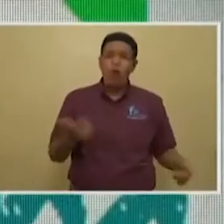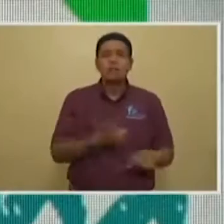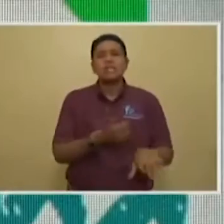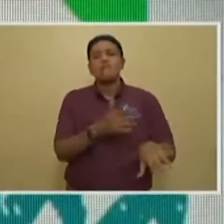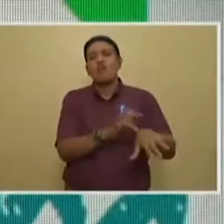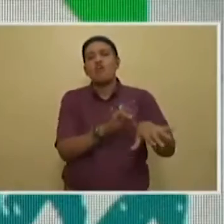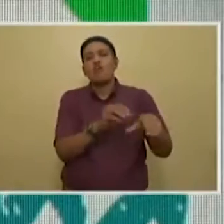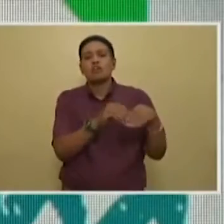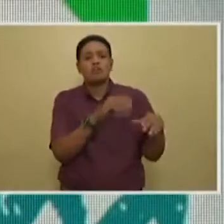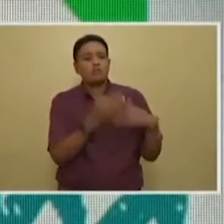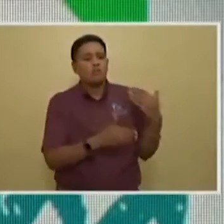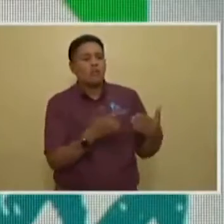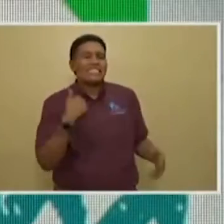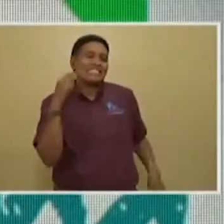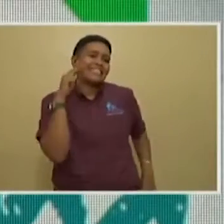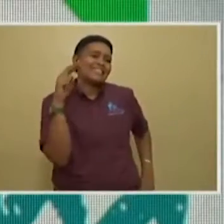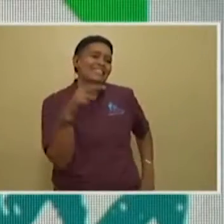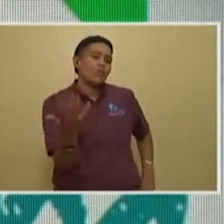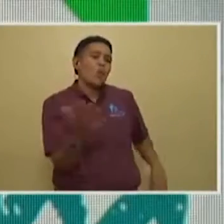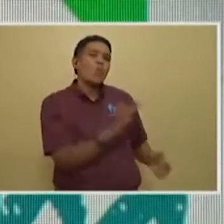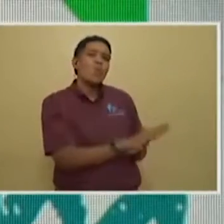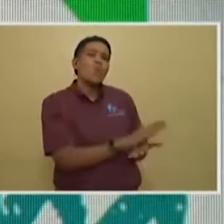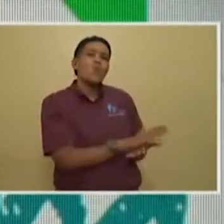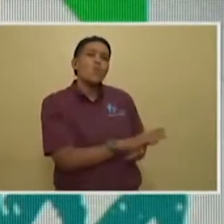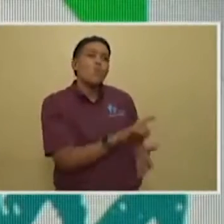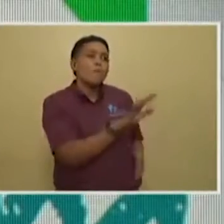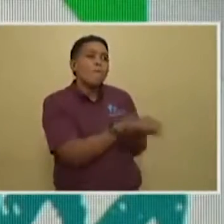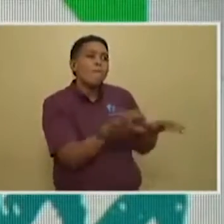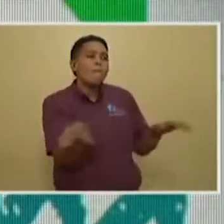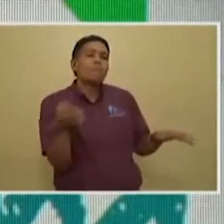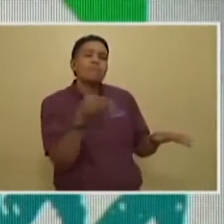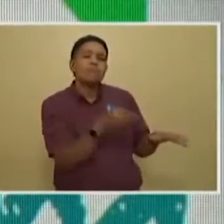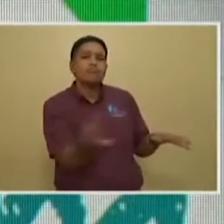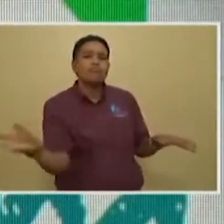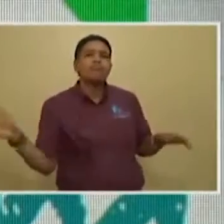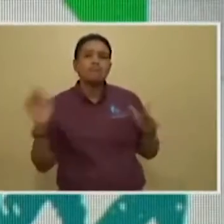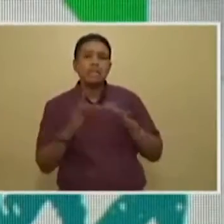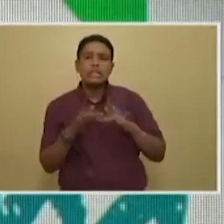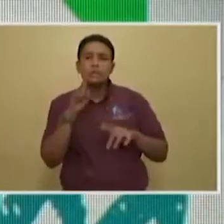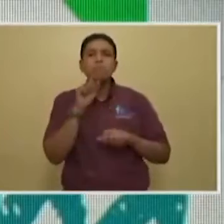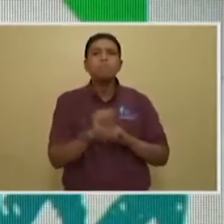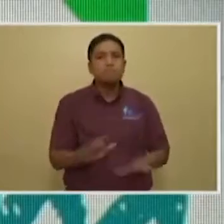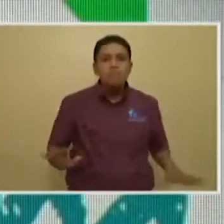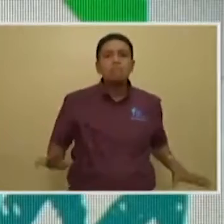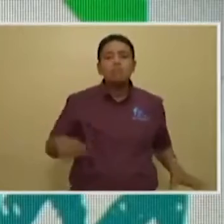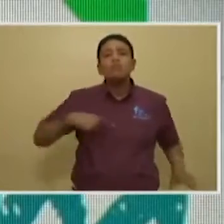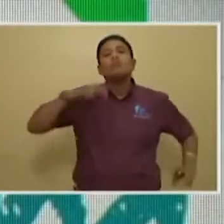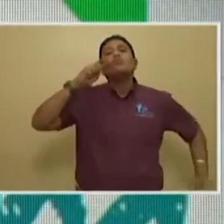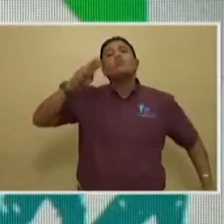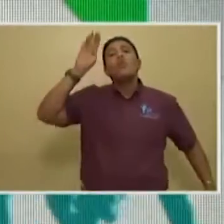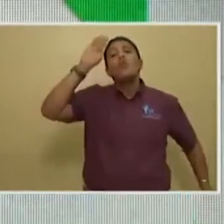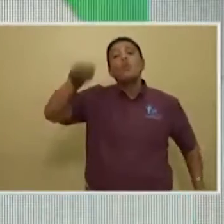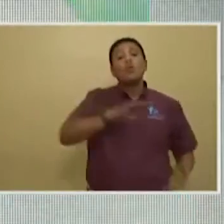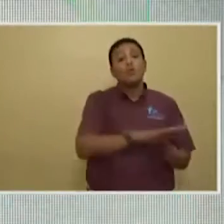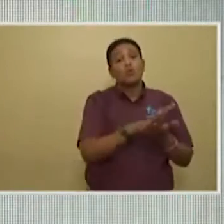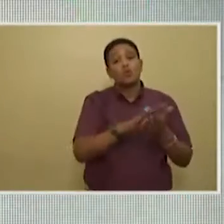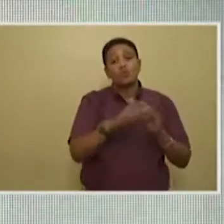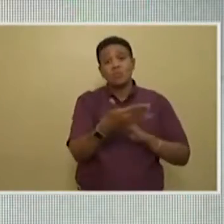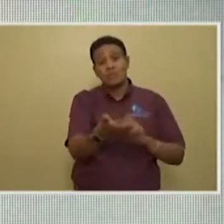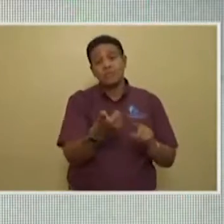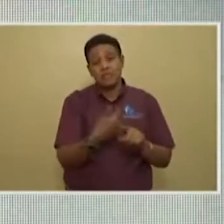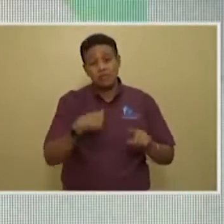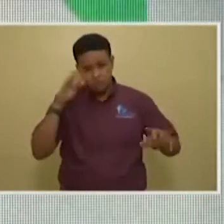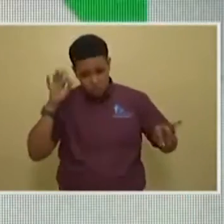early in the process, we're targeting our schools. So already we have looked at all our schools across Jamaica. We've made